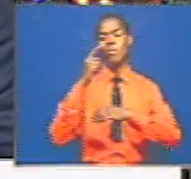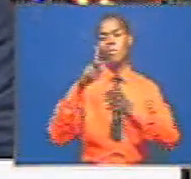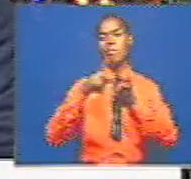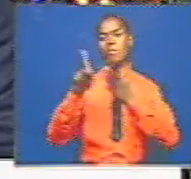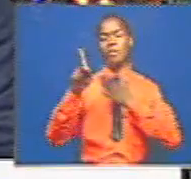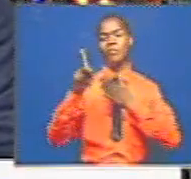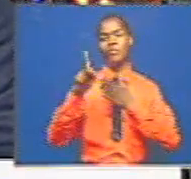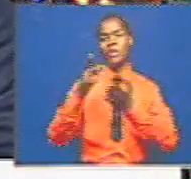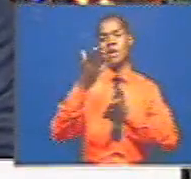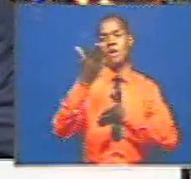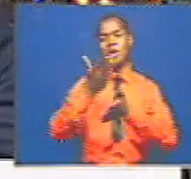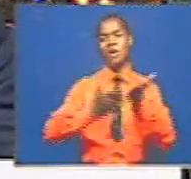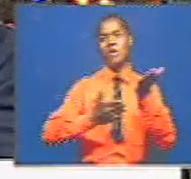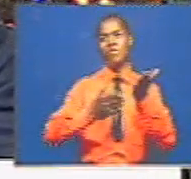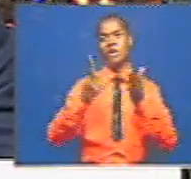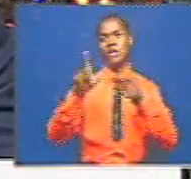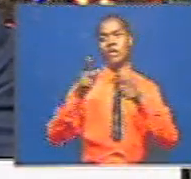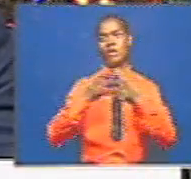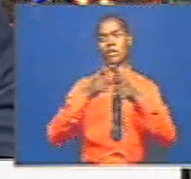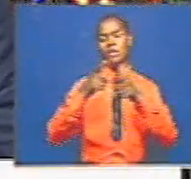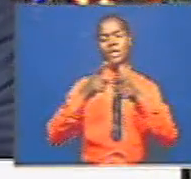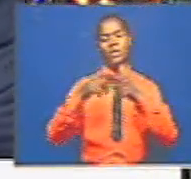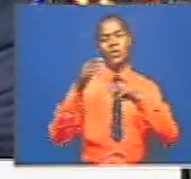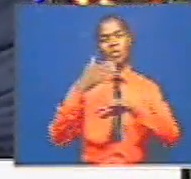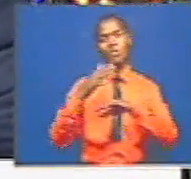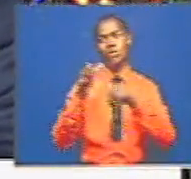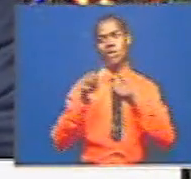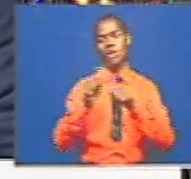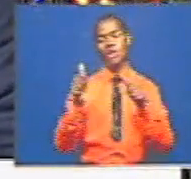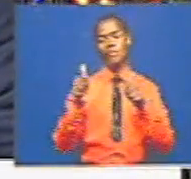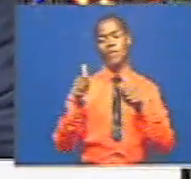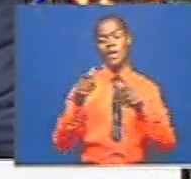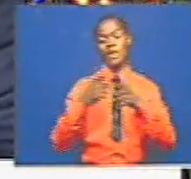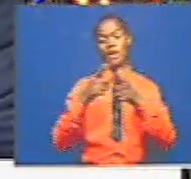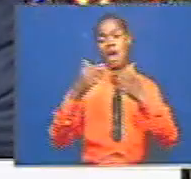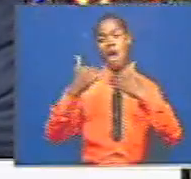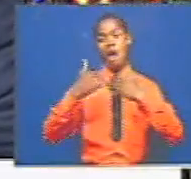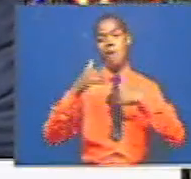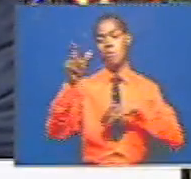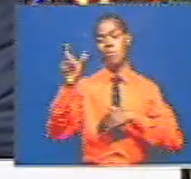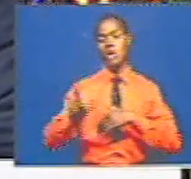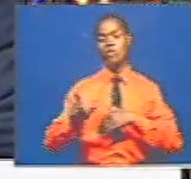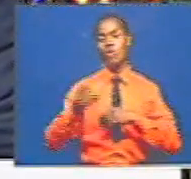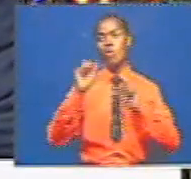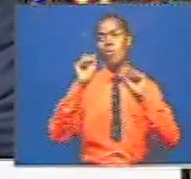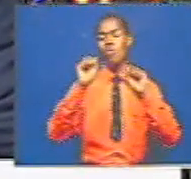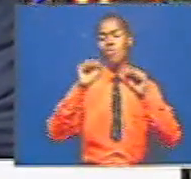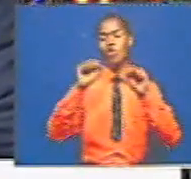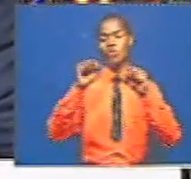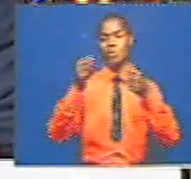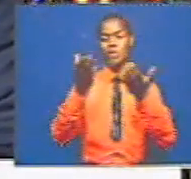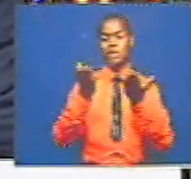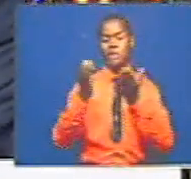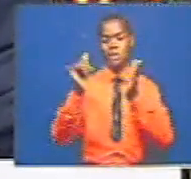a liter, drink a half, and you throw a half. Pour the rest. You pour the rest. Yes. And there's somebody somewhere who deserves that drop